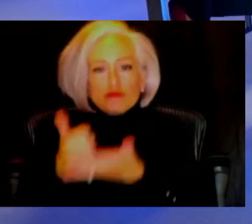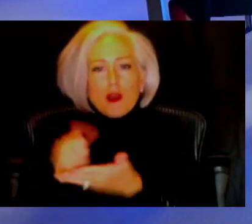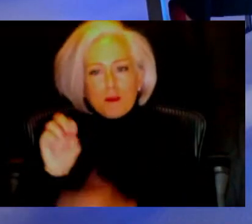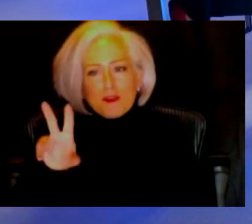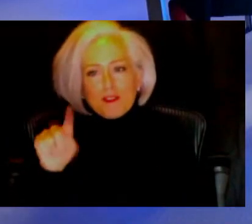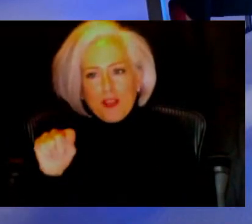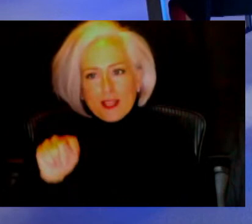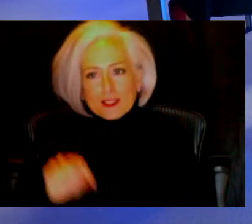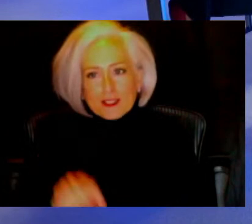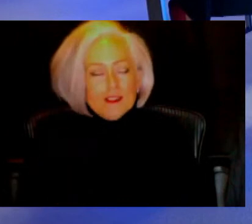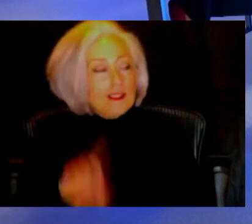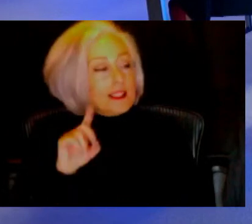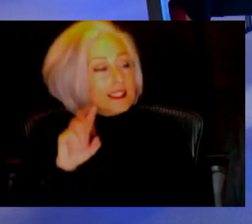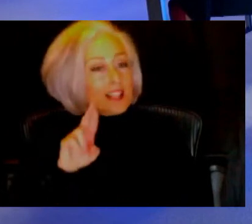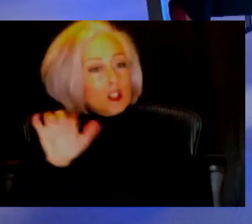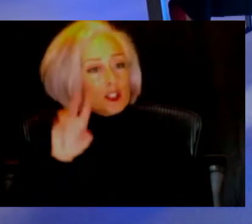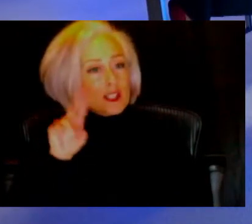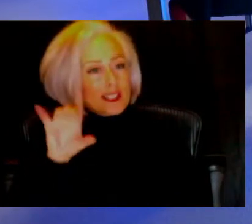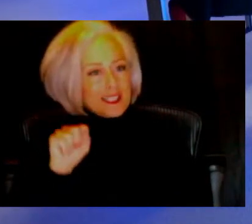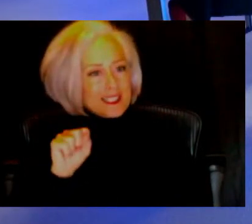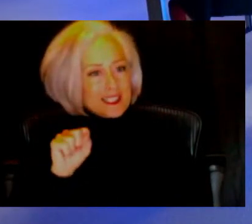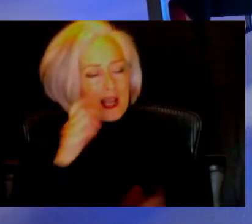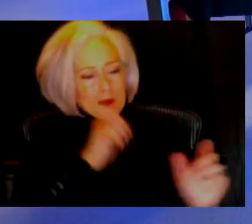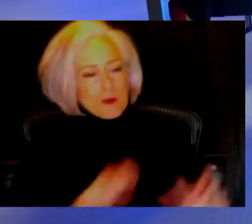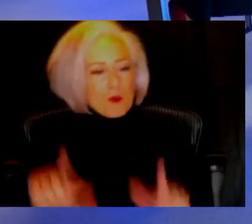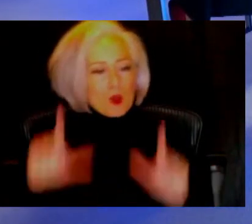pull up a picture, and I want you to help talk me through it a little